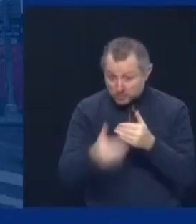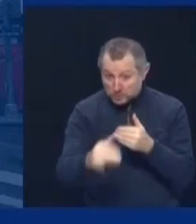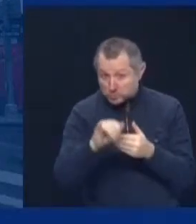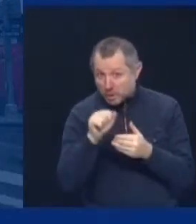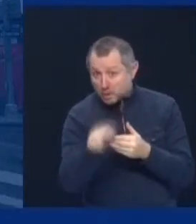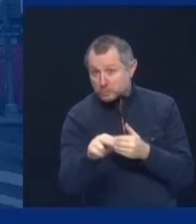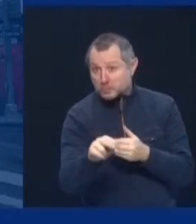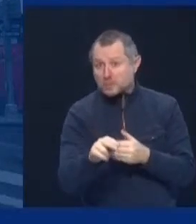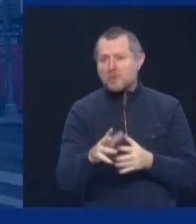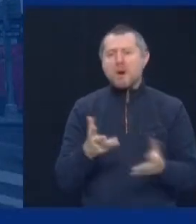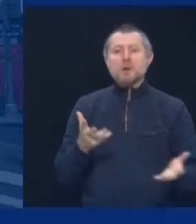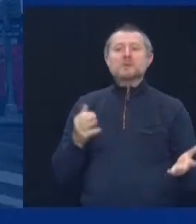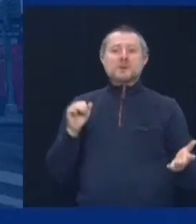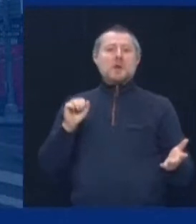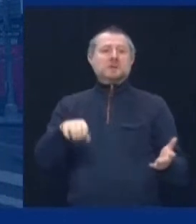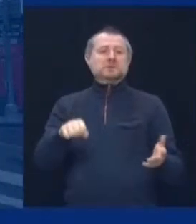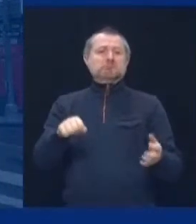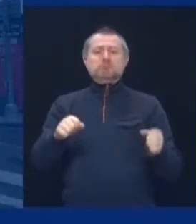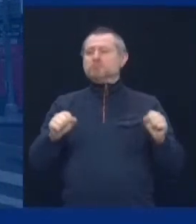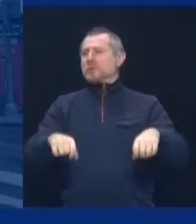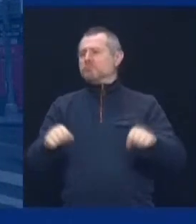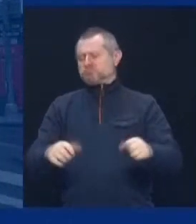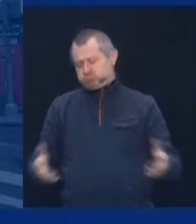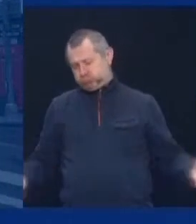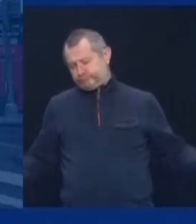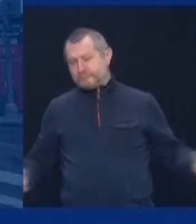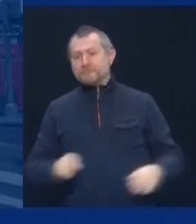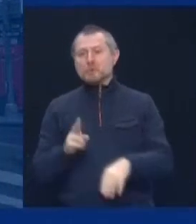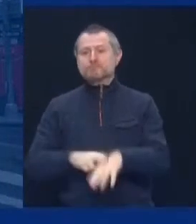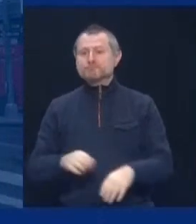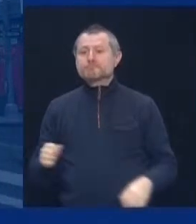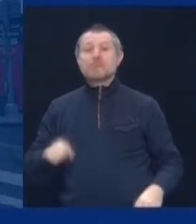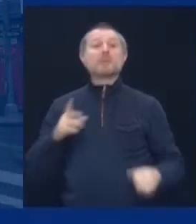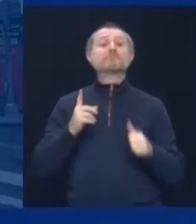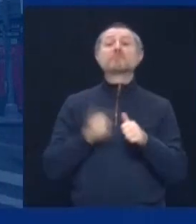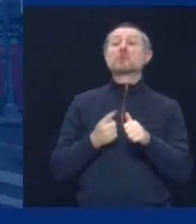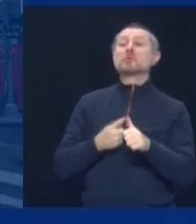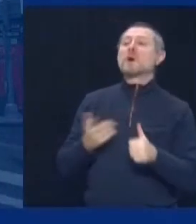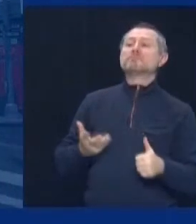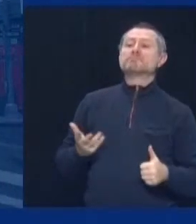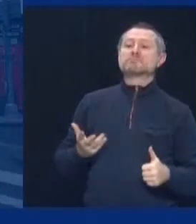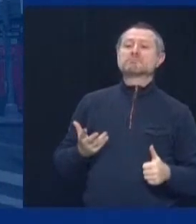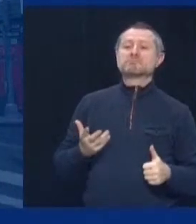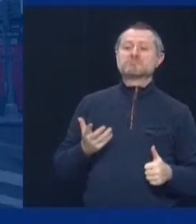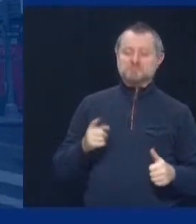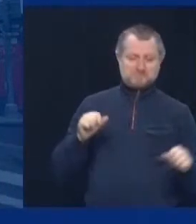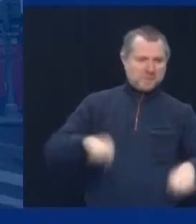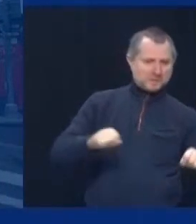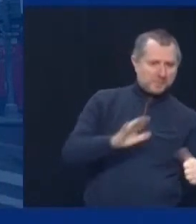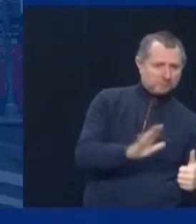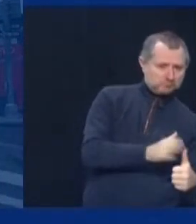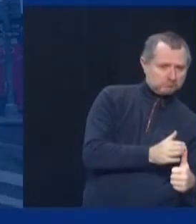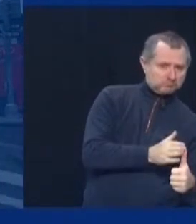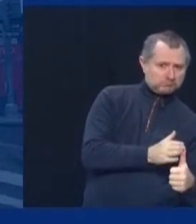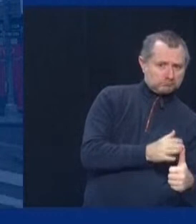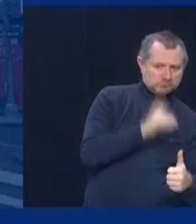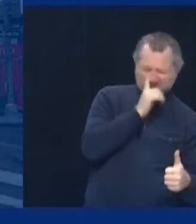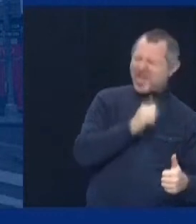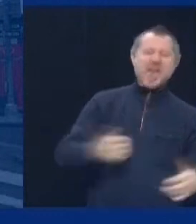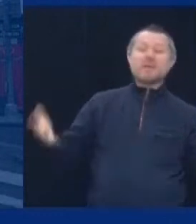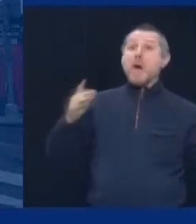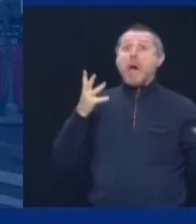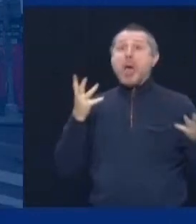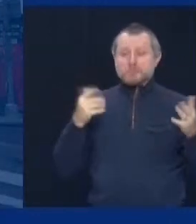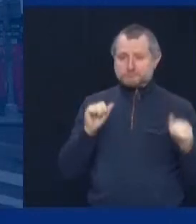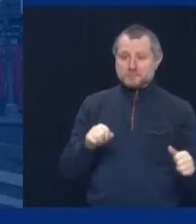Yes. Yes. First of all, anything is possible. Second of all, you look at these increases